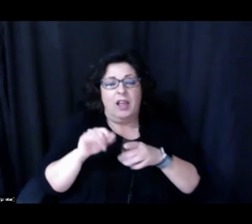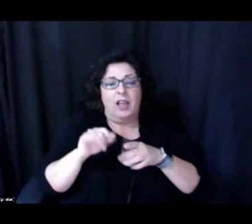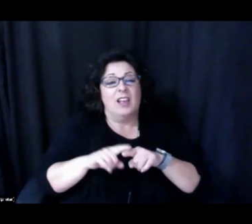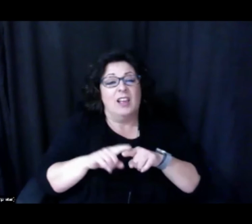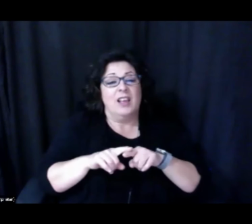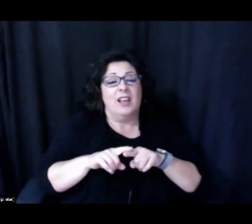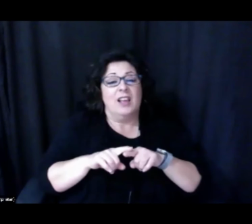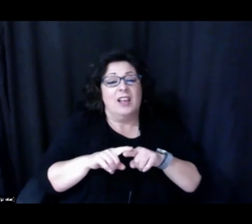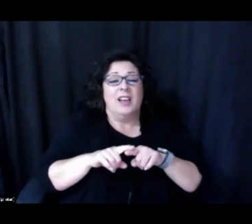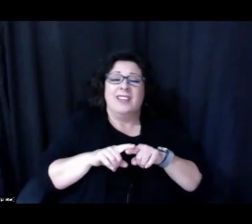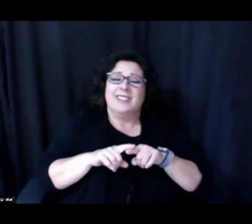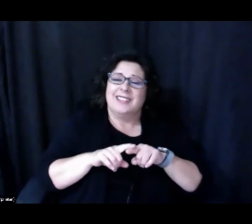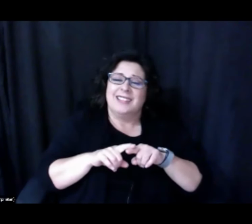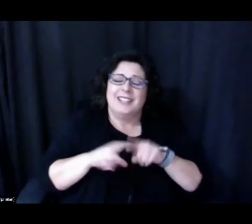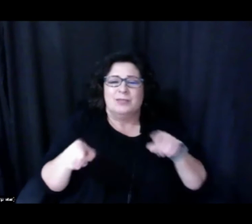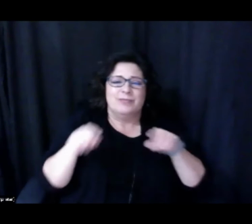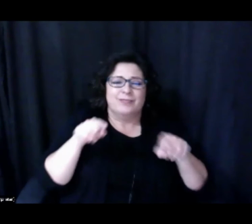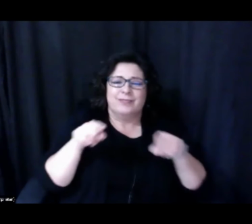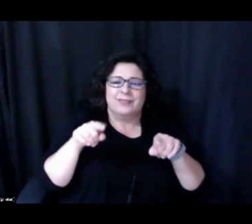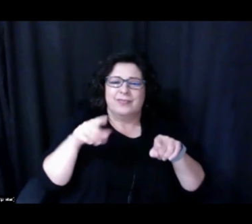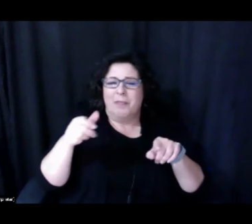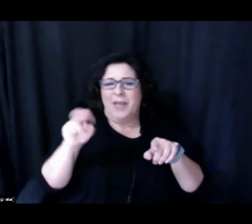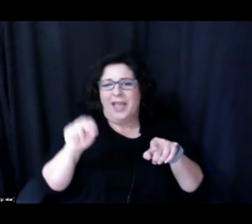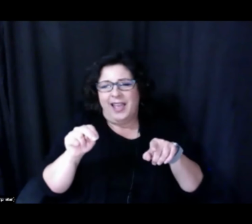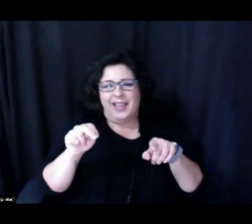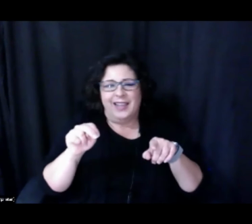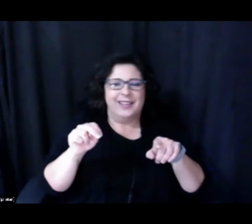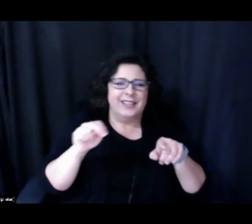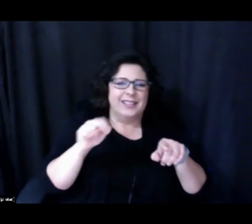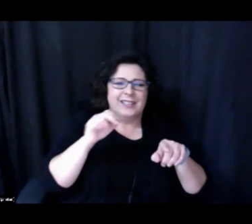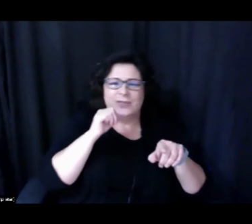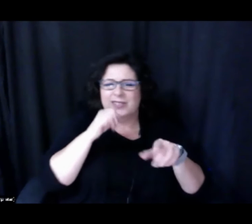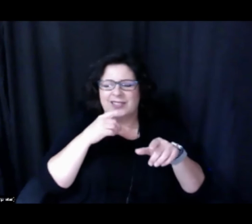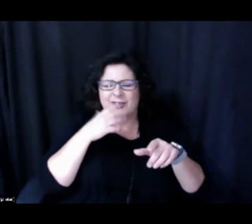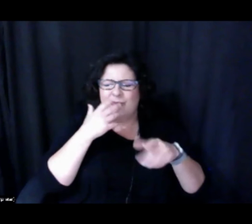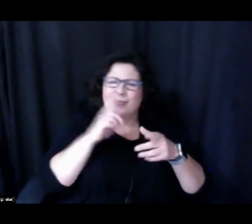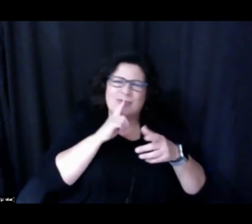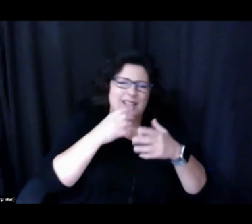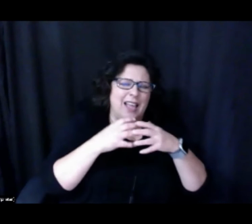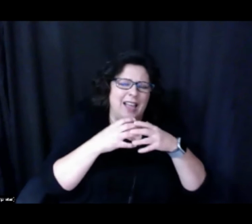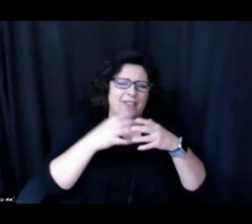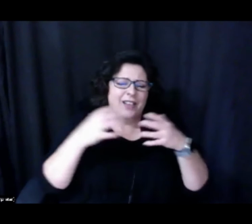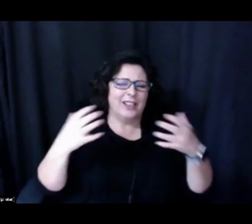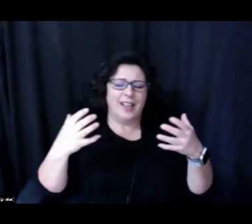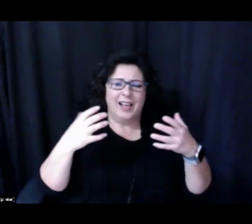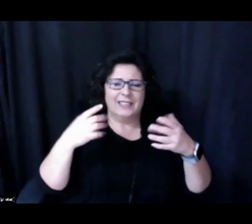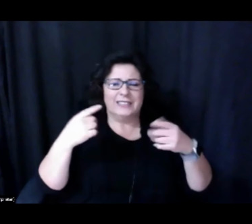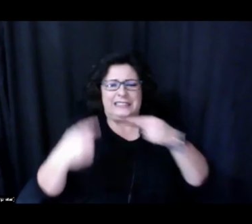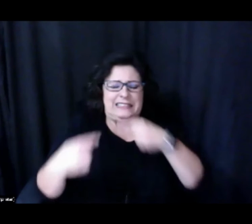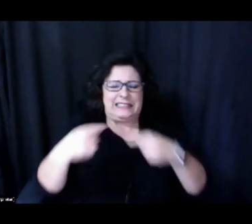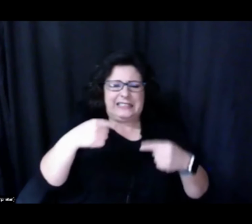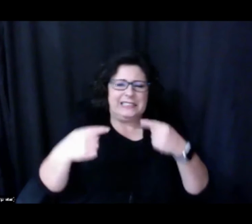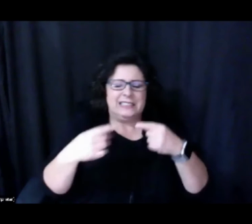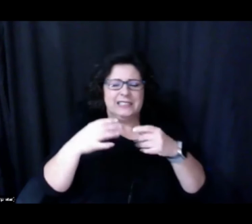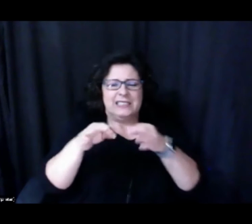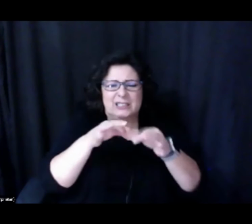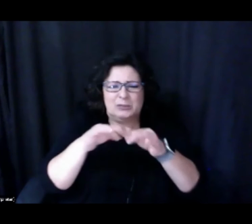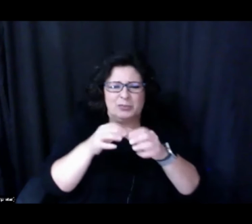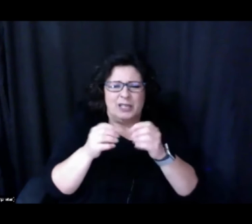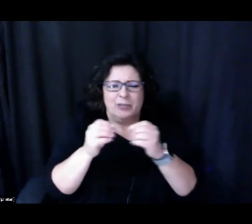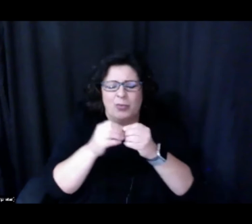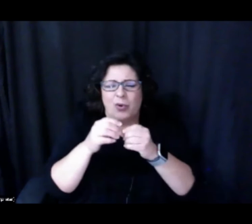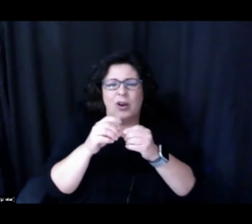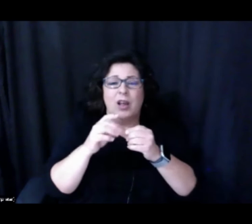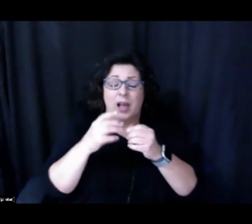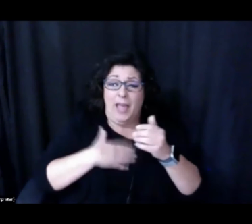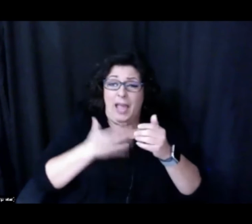I don't think we have time to really talk about. I would be glad to talk to you about it more. If